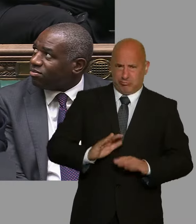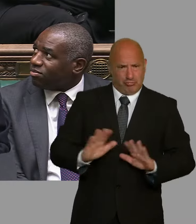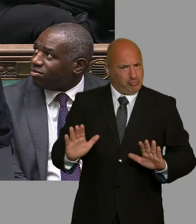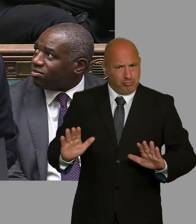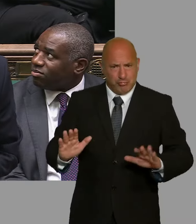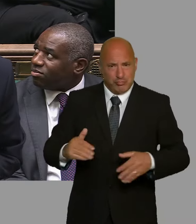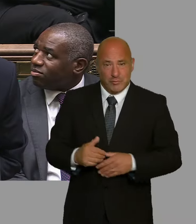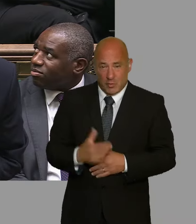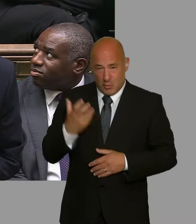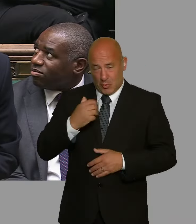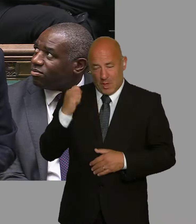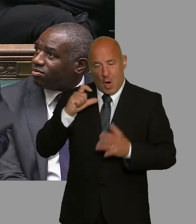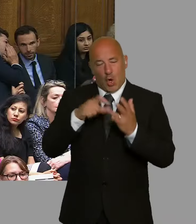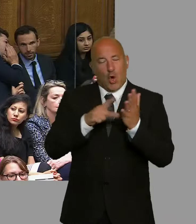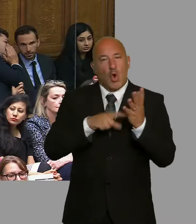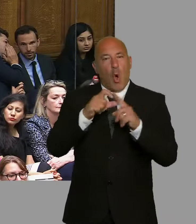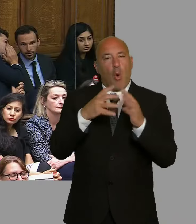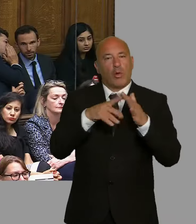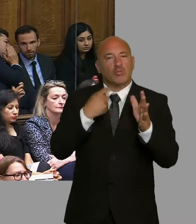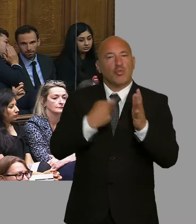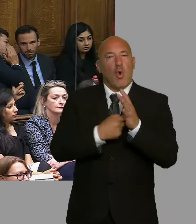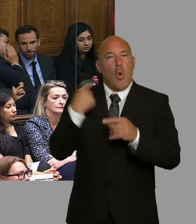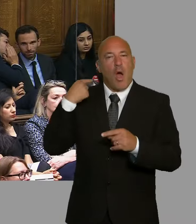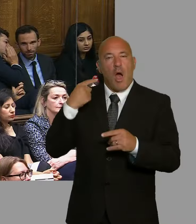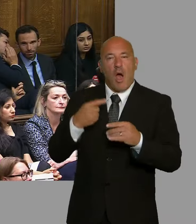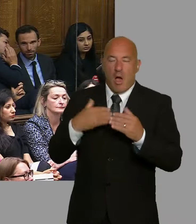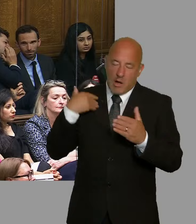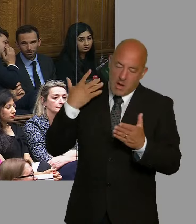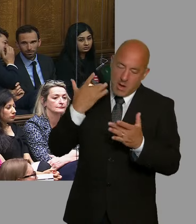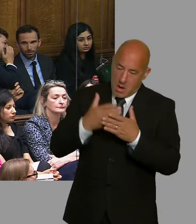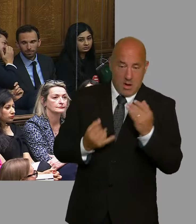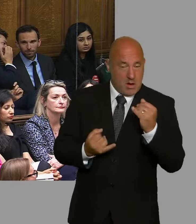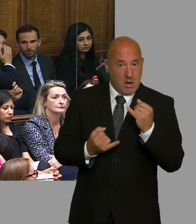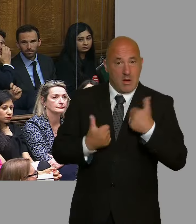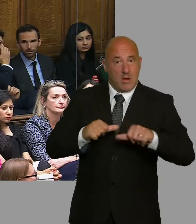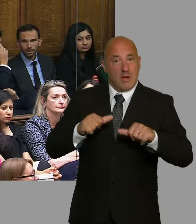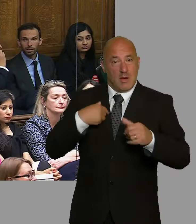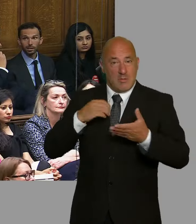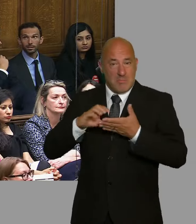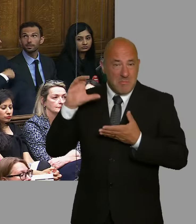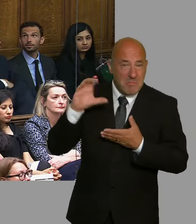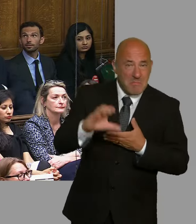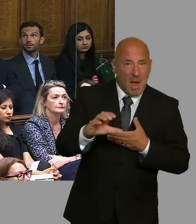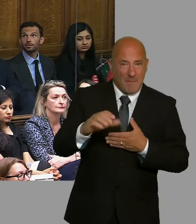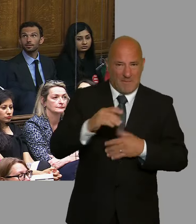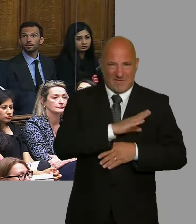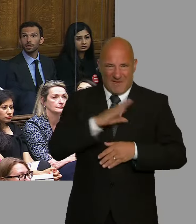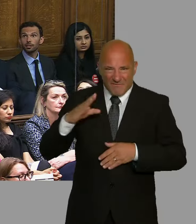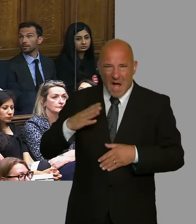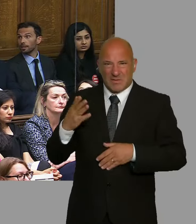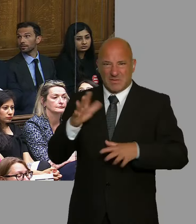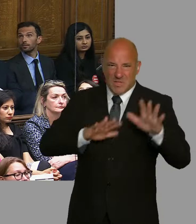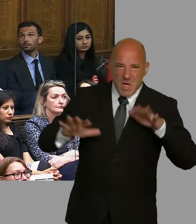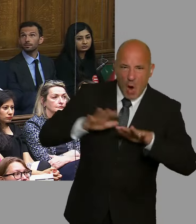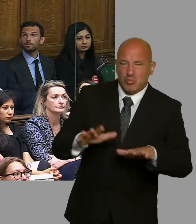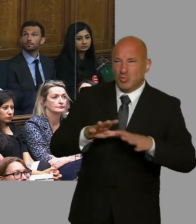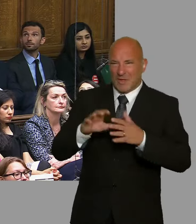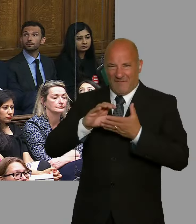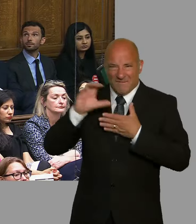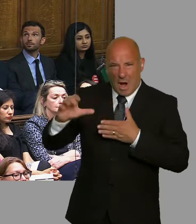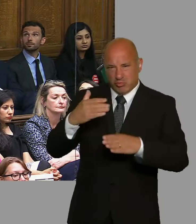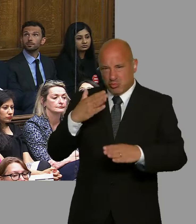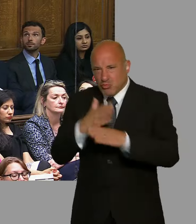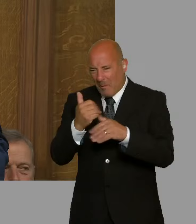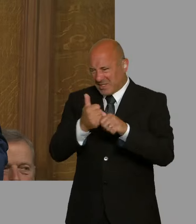to my duties in this House, I shall have further such meetings later today. Clive Ethel. Mr. Speaker, we all remember the glorious summer in